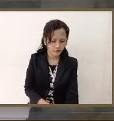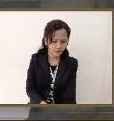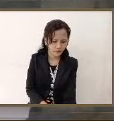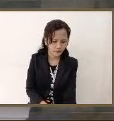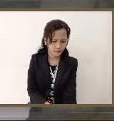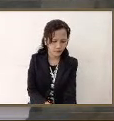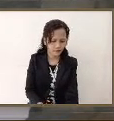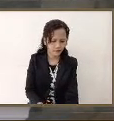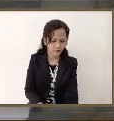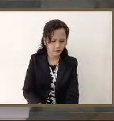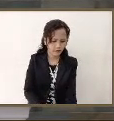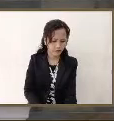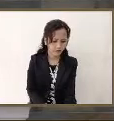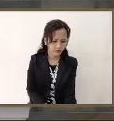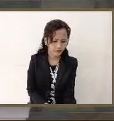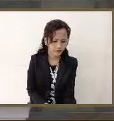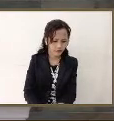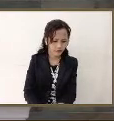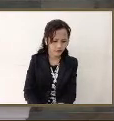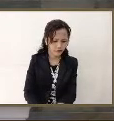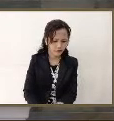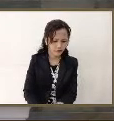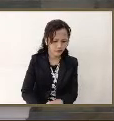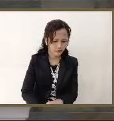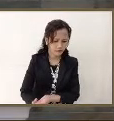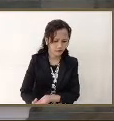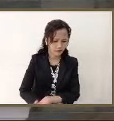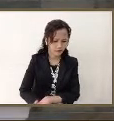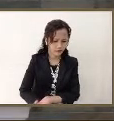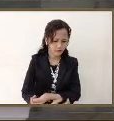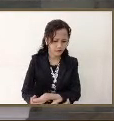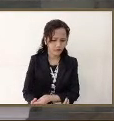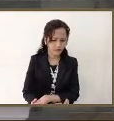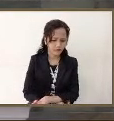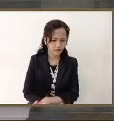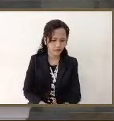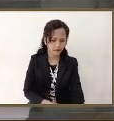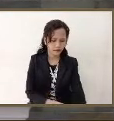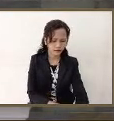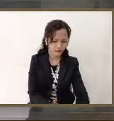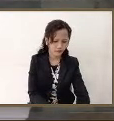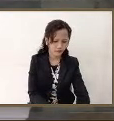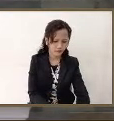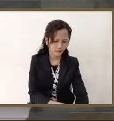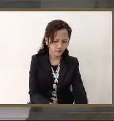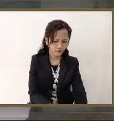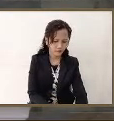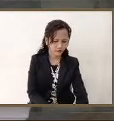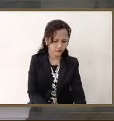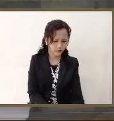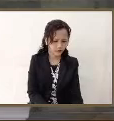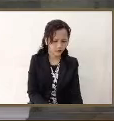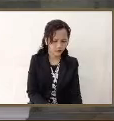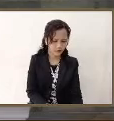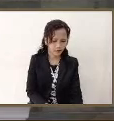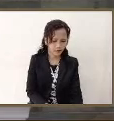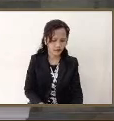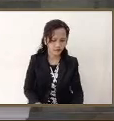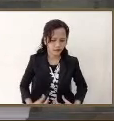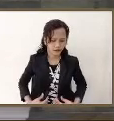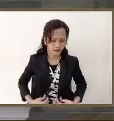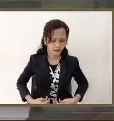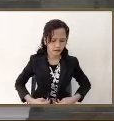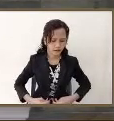a man came out of the camp from Saul with his clothes rent, and earth upon his head. And so it was, when he came to